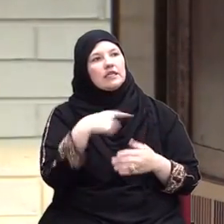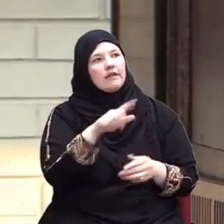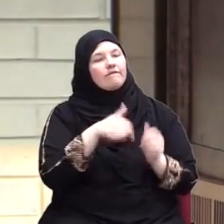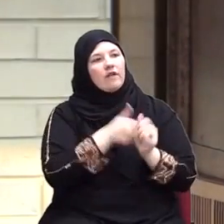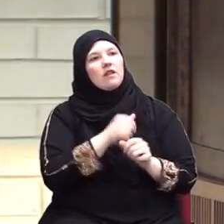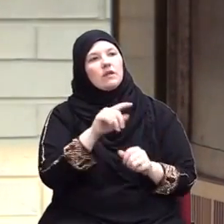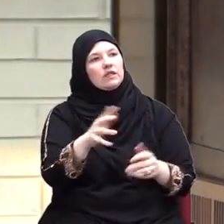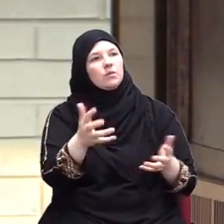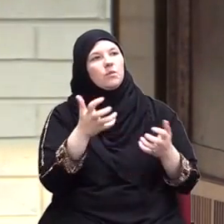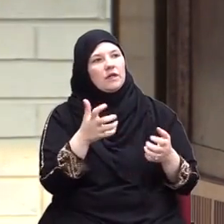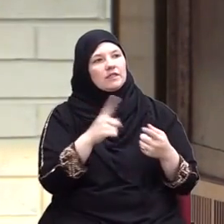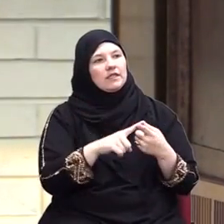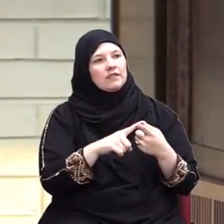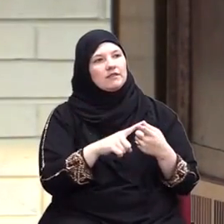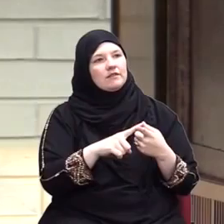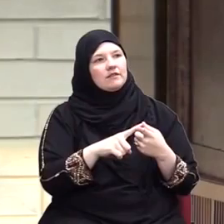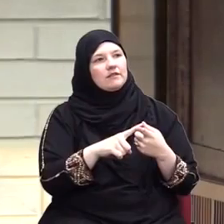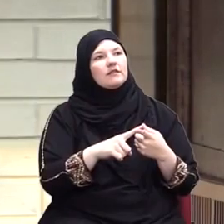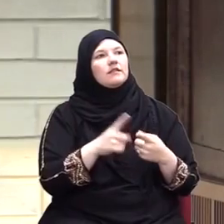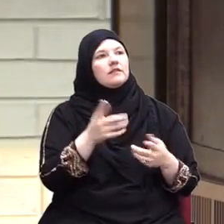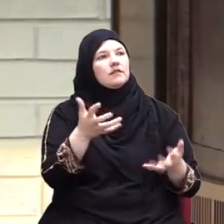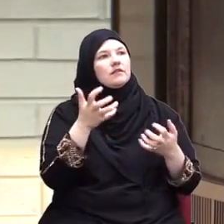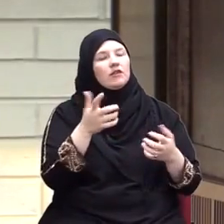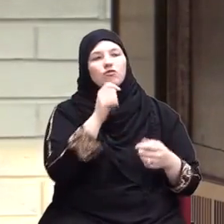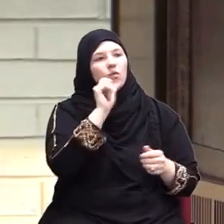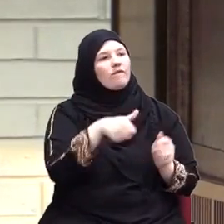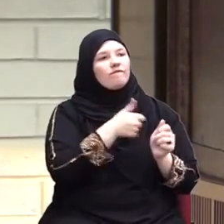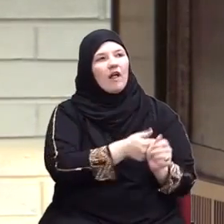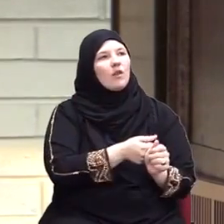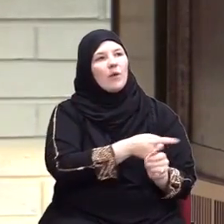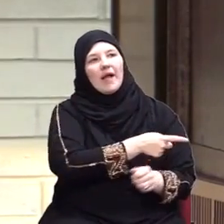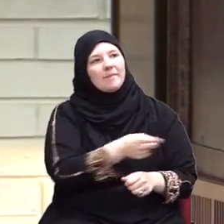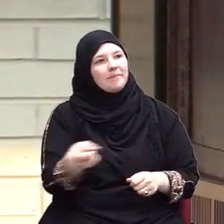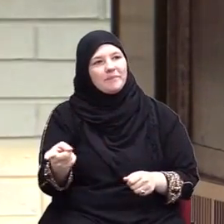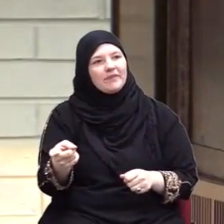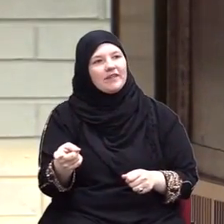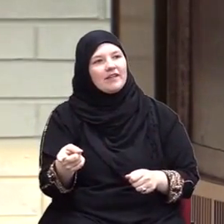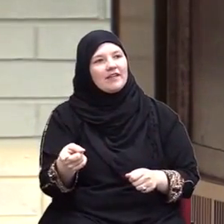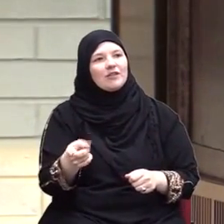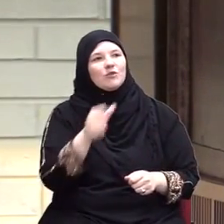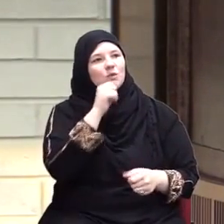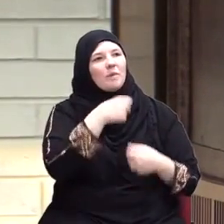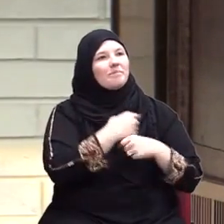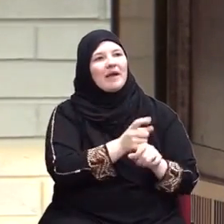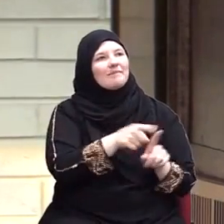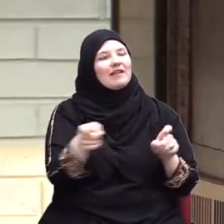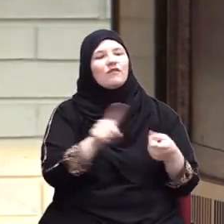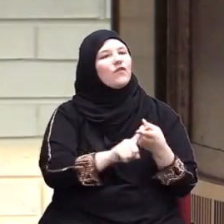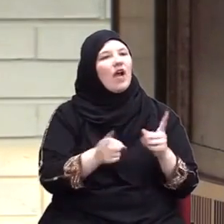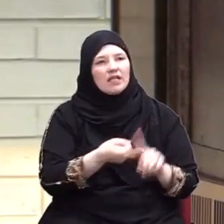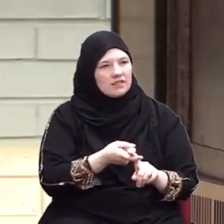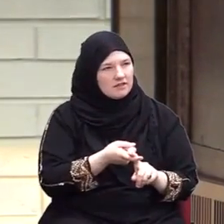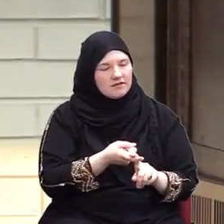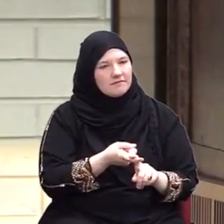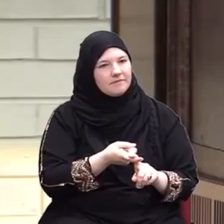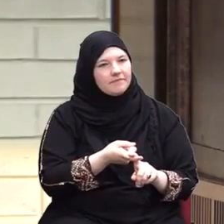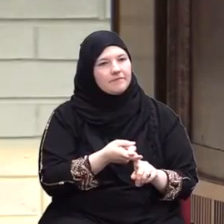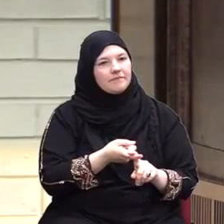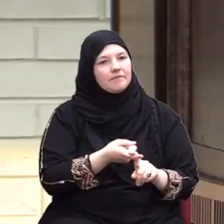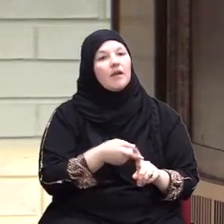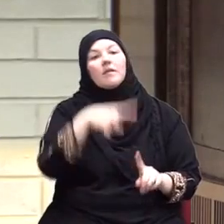and he is following his whims and desires. Don't follow him. Don't even take him as a